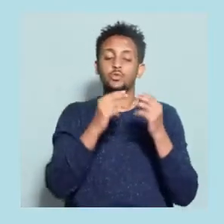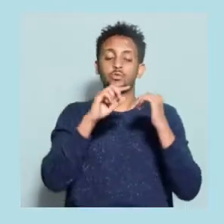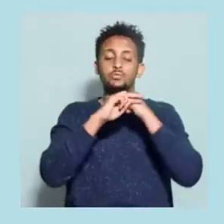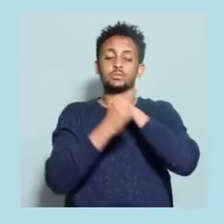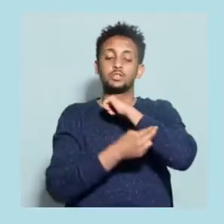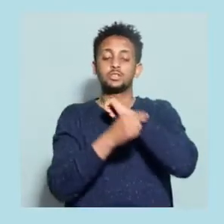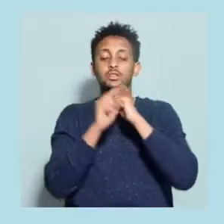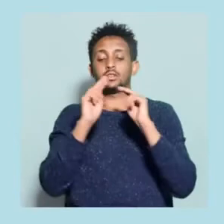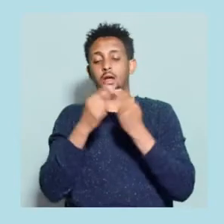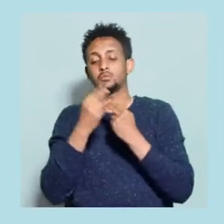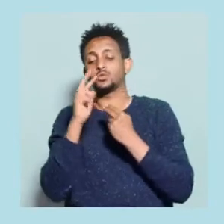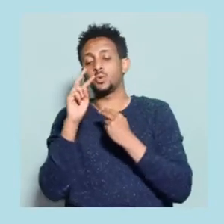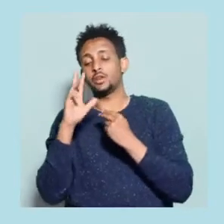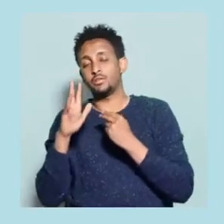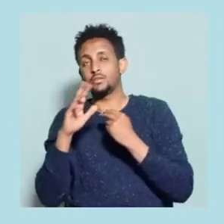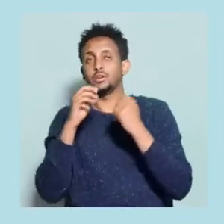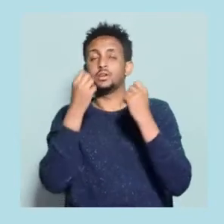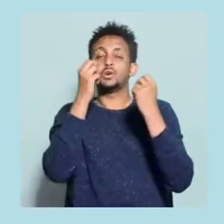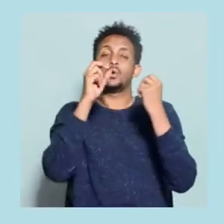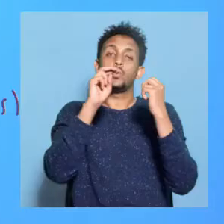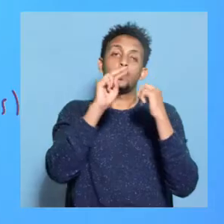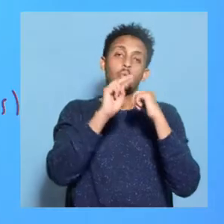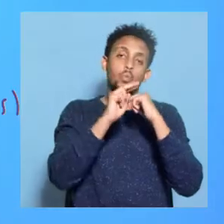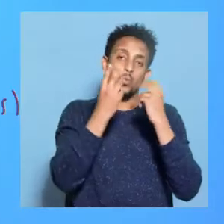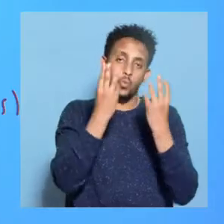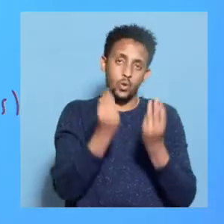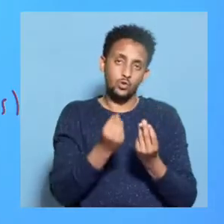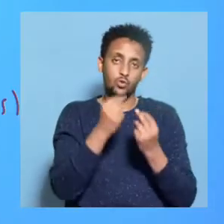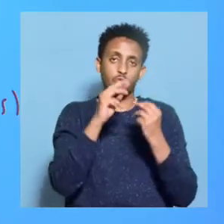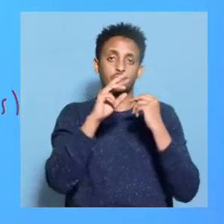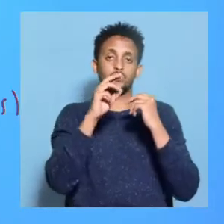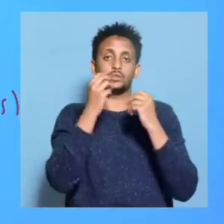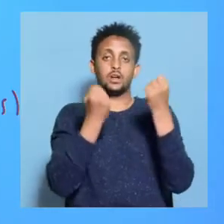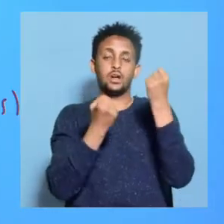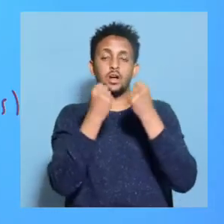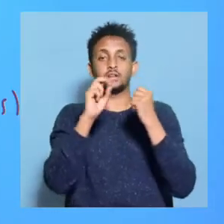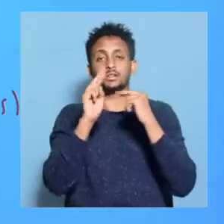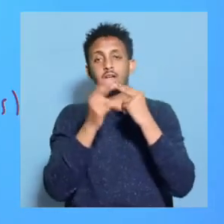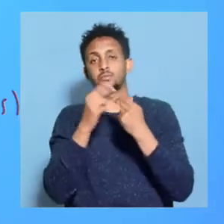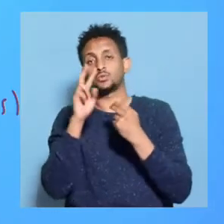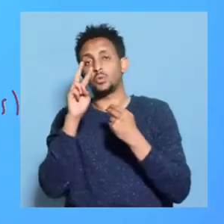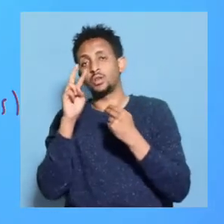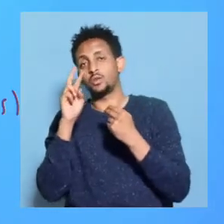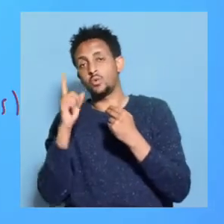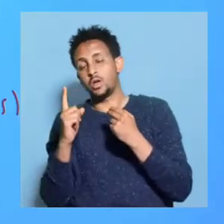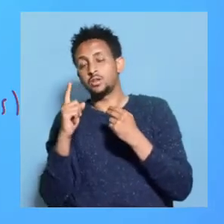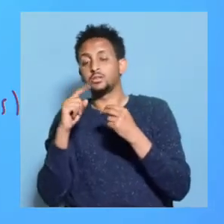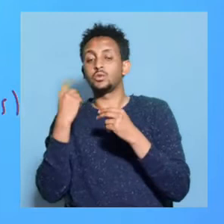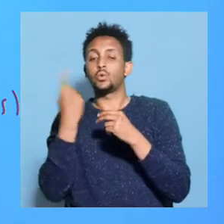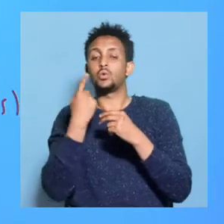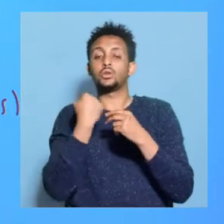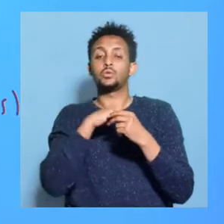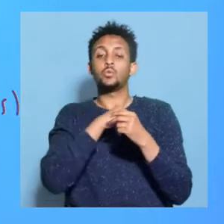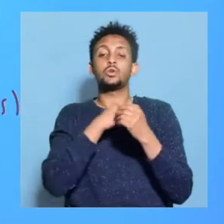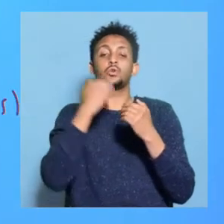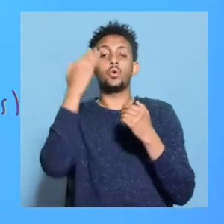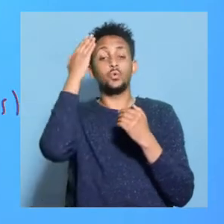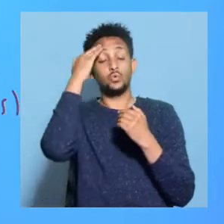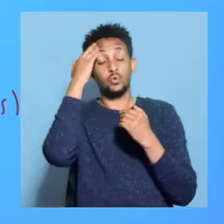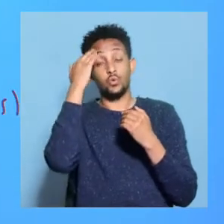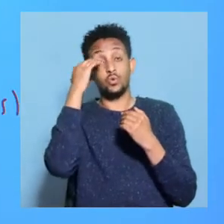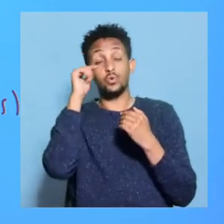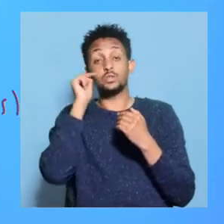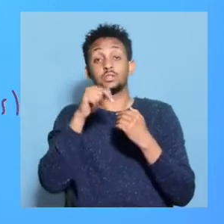times 25 and weight of the truck times 35 and reaction A times 50. Actually, the only thing that we didn't know